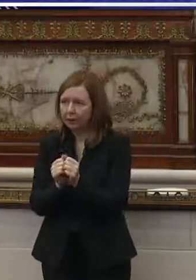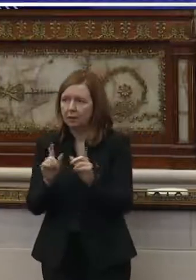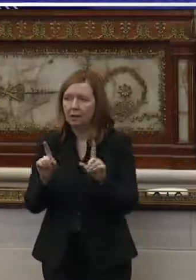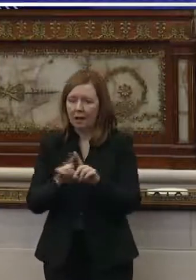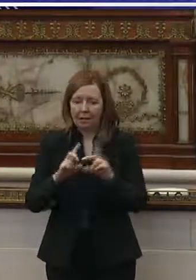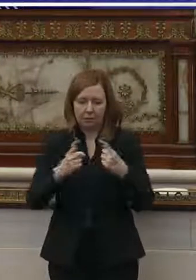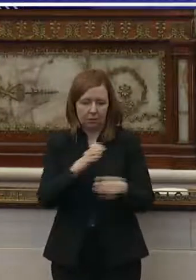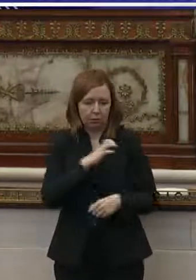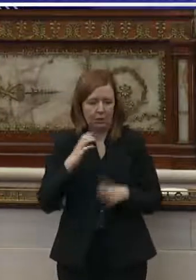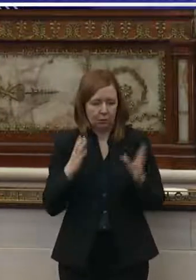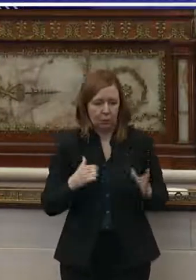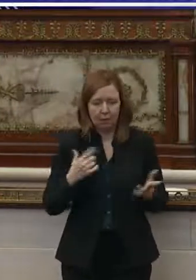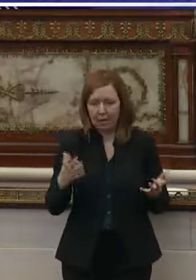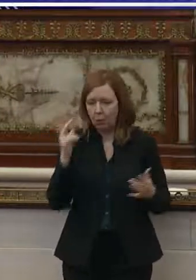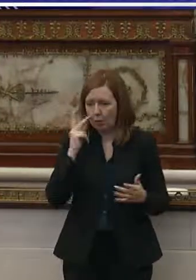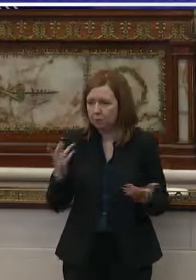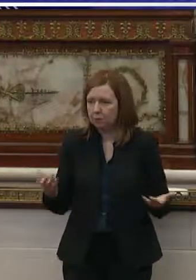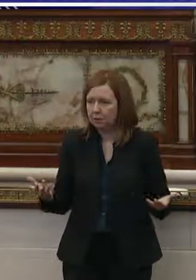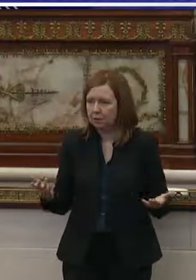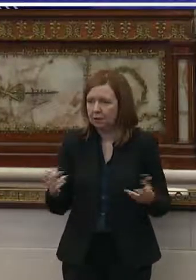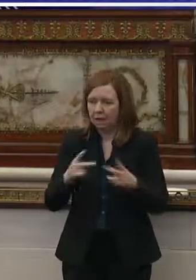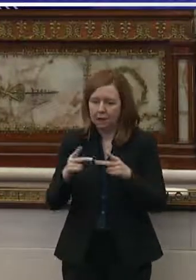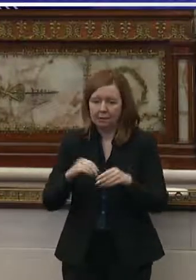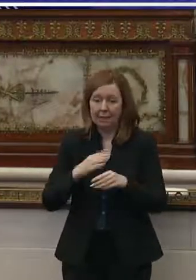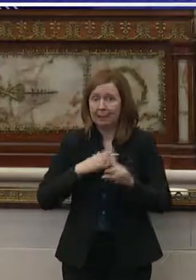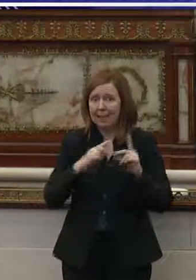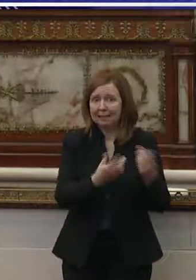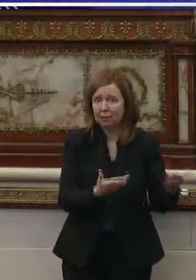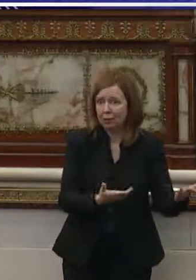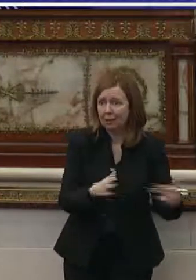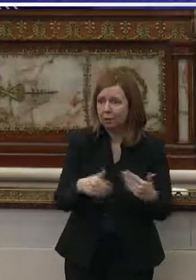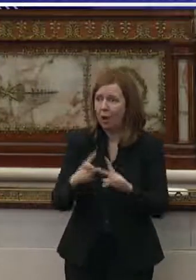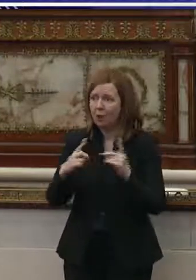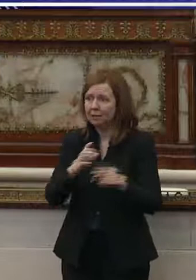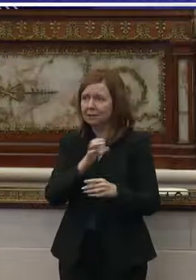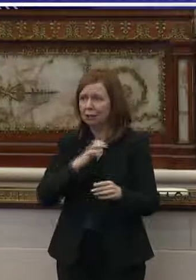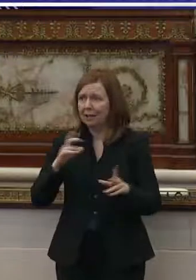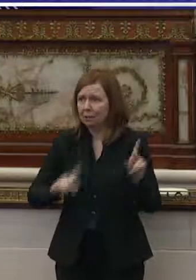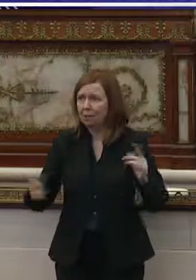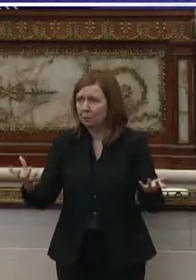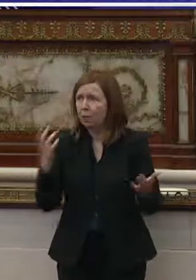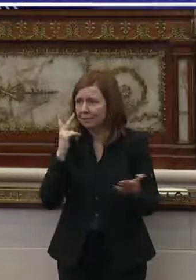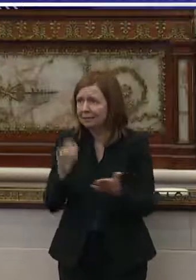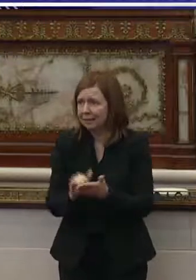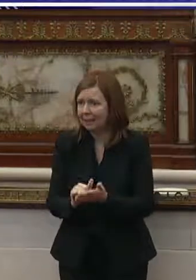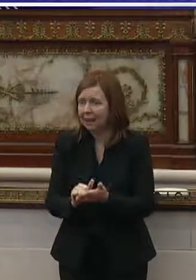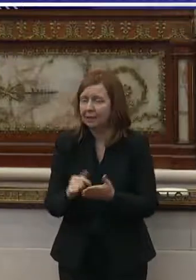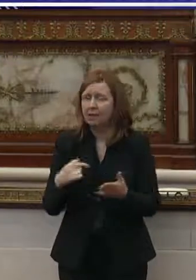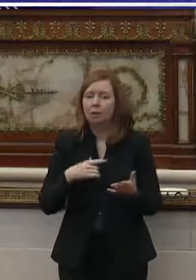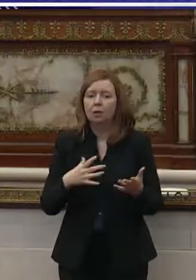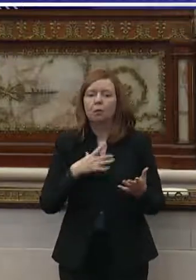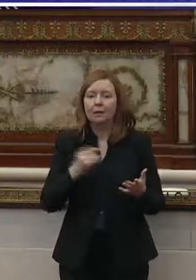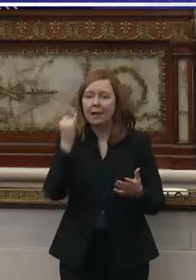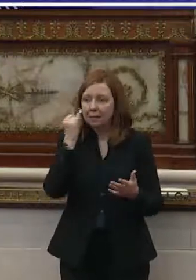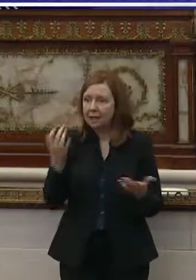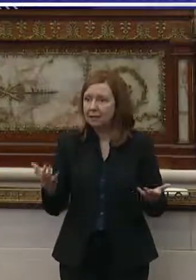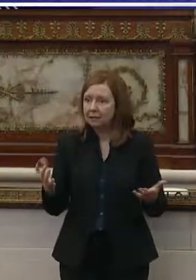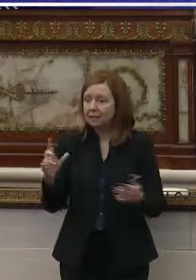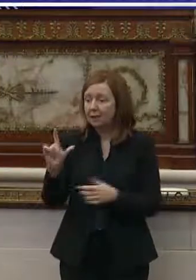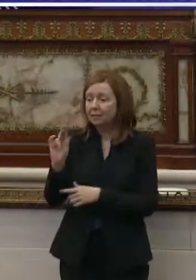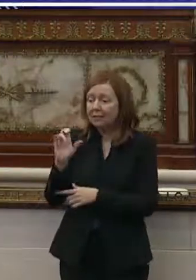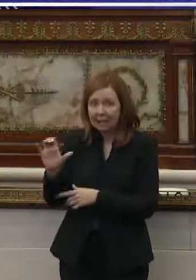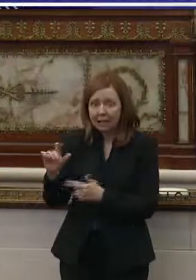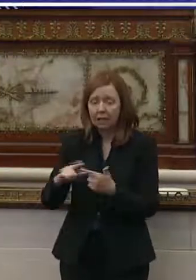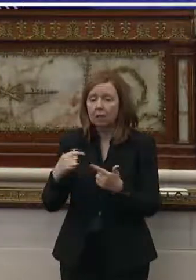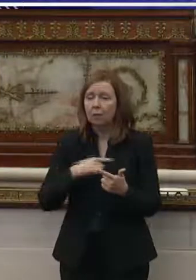council person, I would like to see a site in my district, as all district council people would like to see. Yes, so we like the idea of the link. We